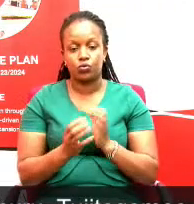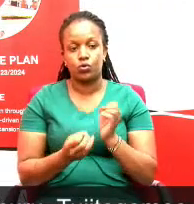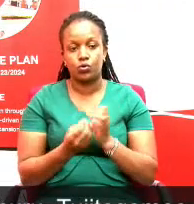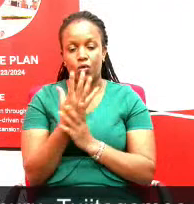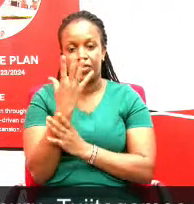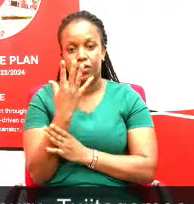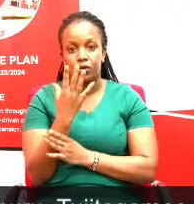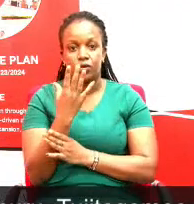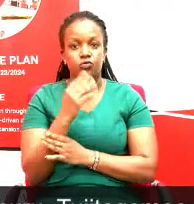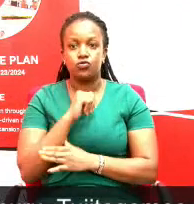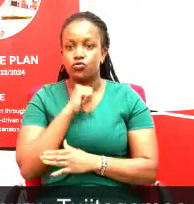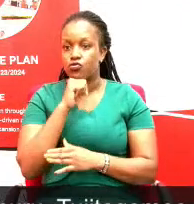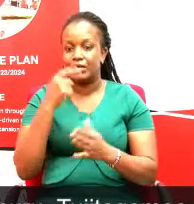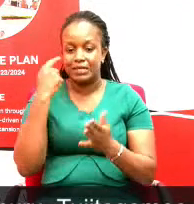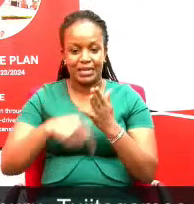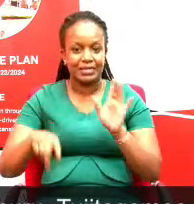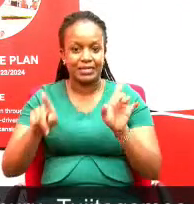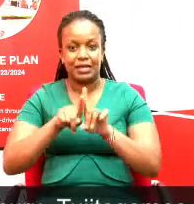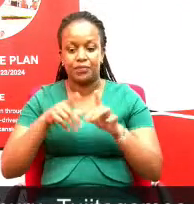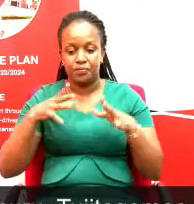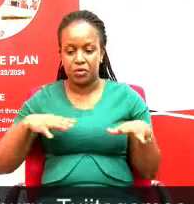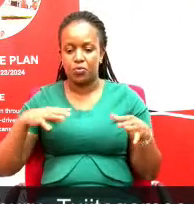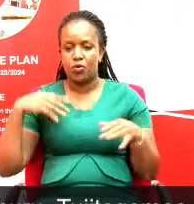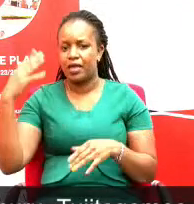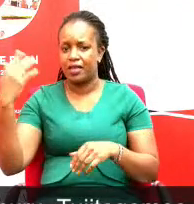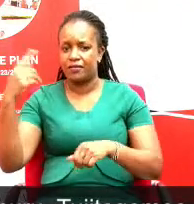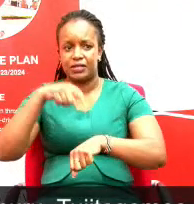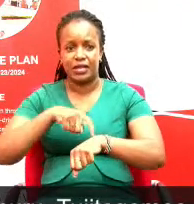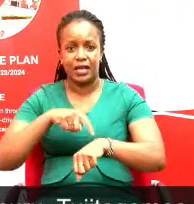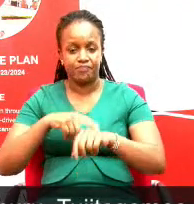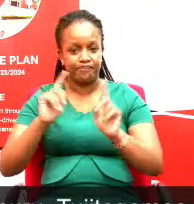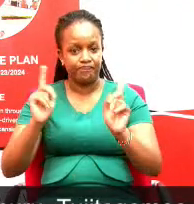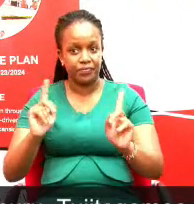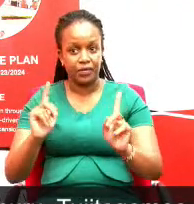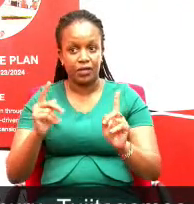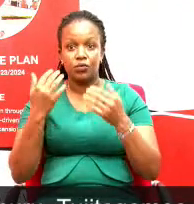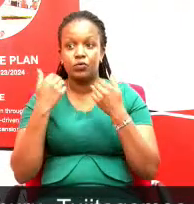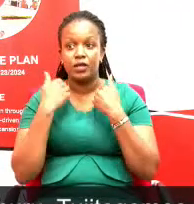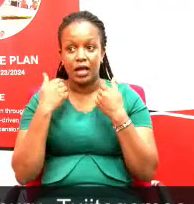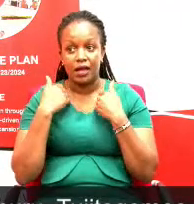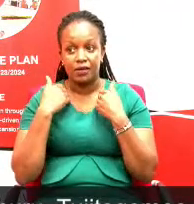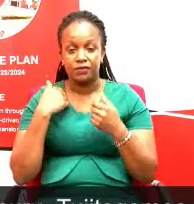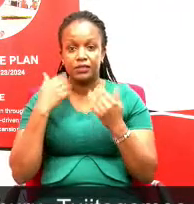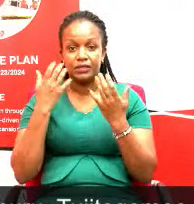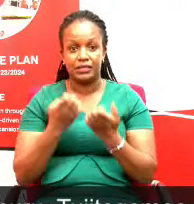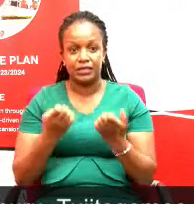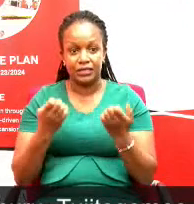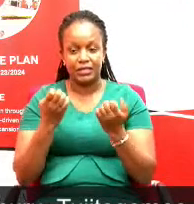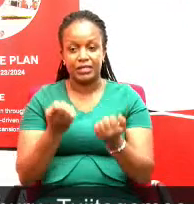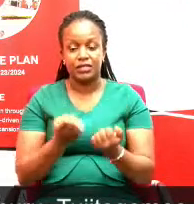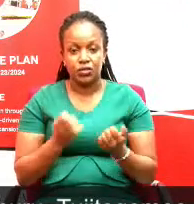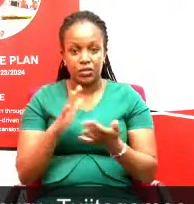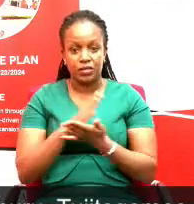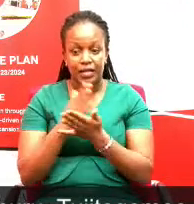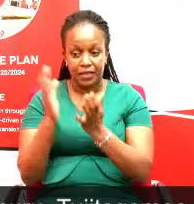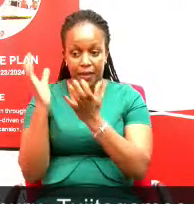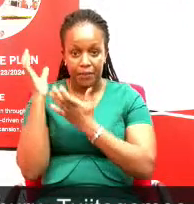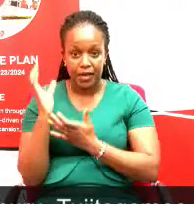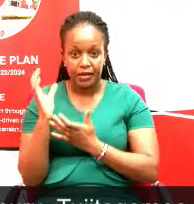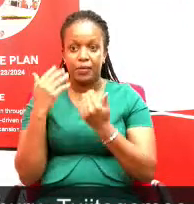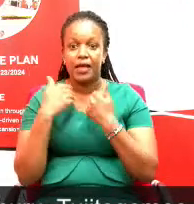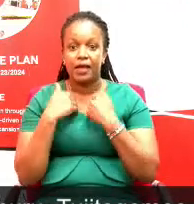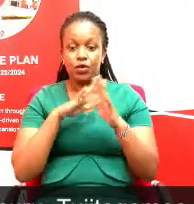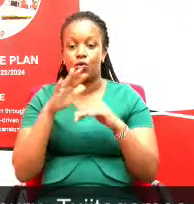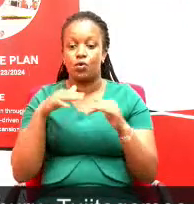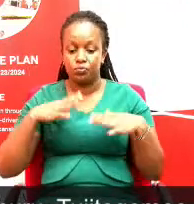should not be taxing the same people every other day. There is, I think, need to time to share the burden by bringing everybody on board,